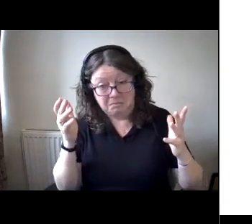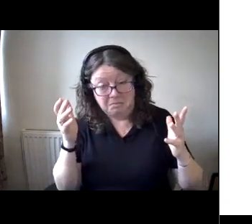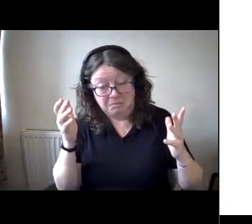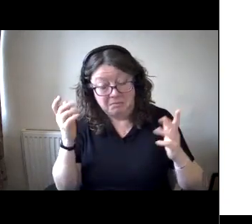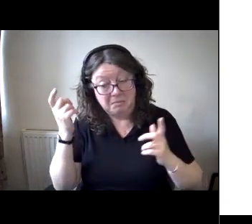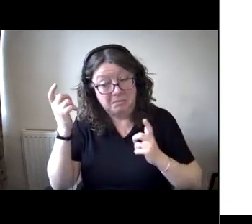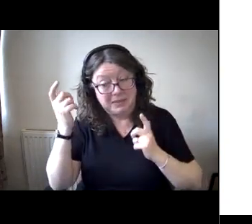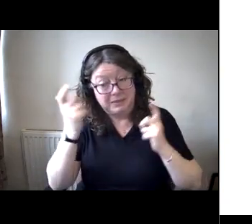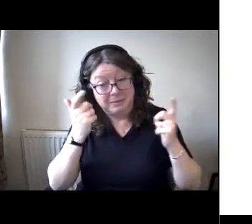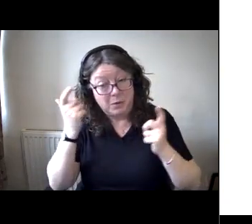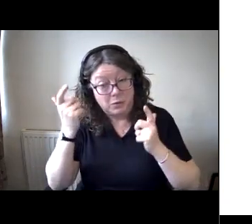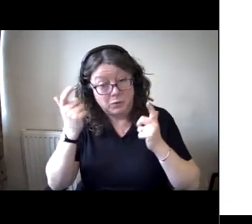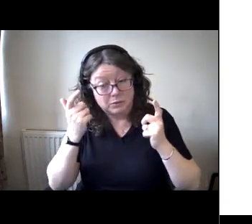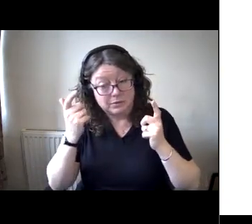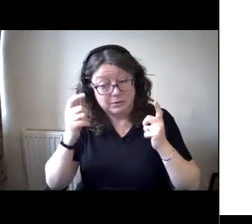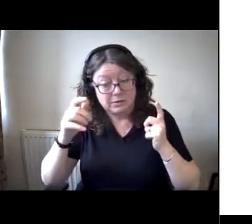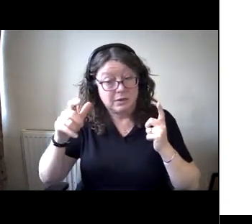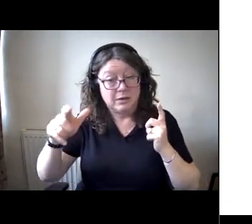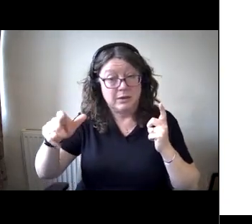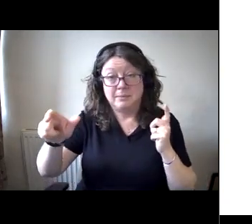having a